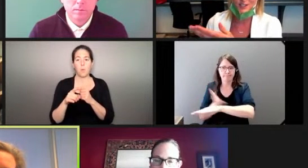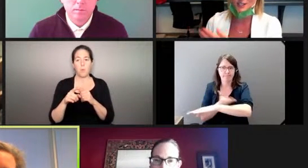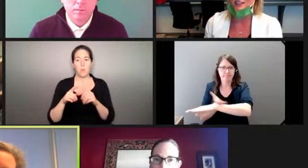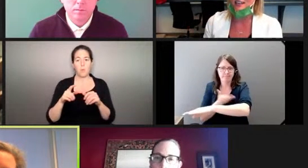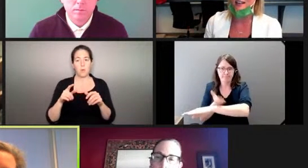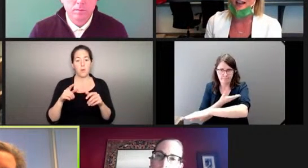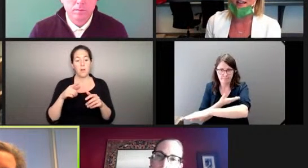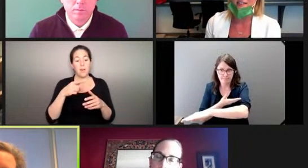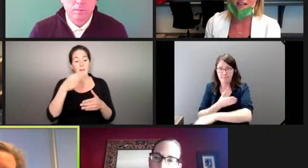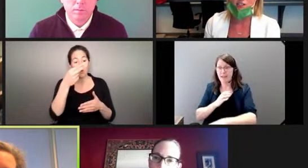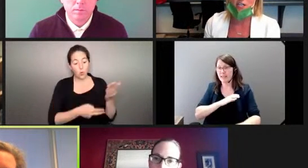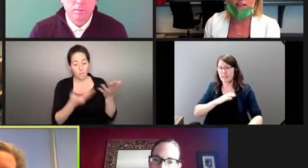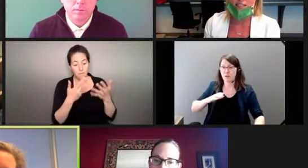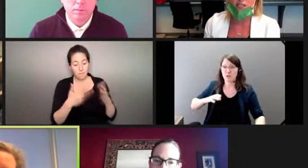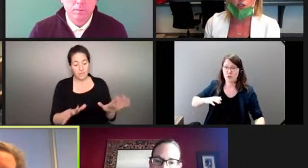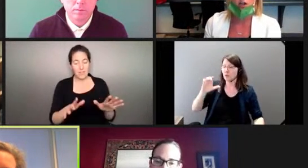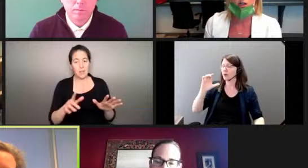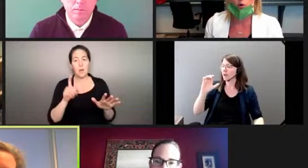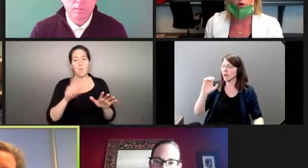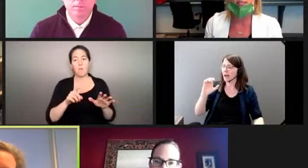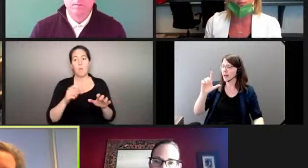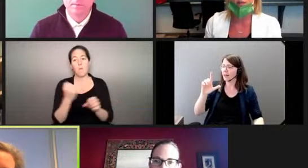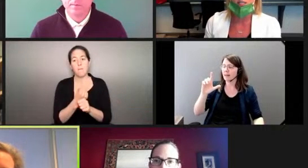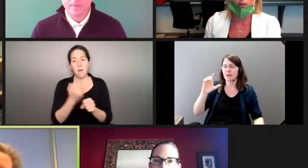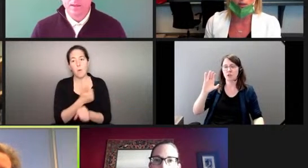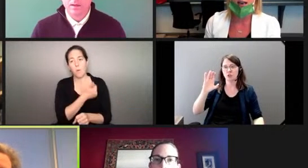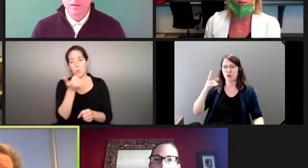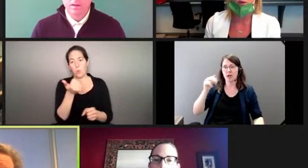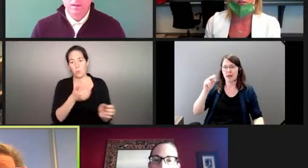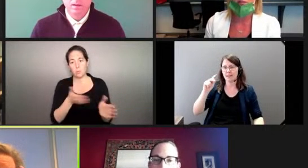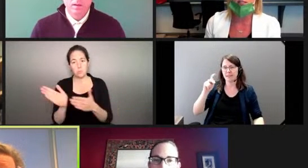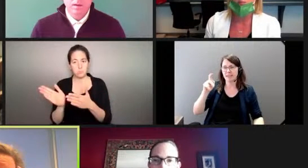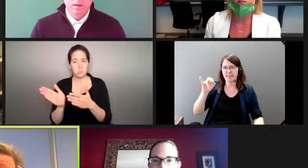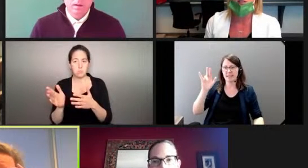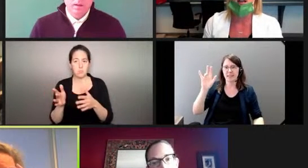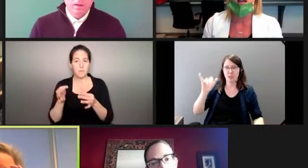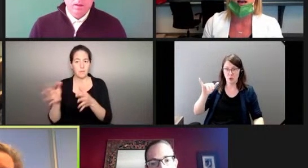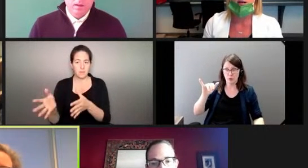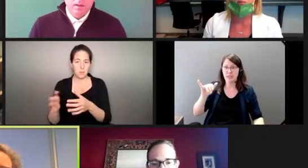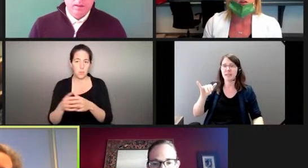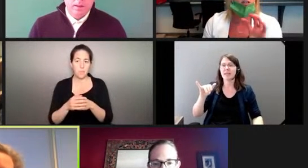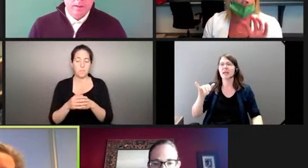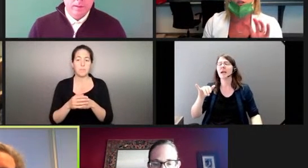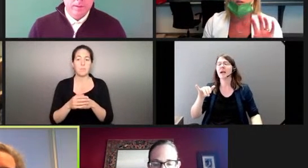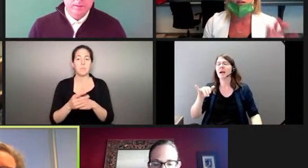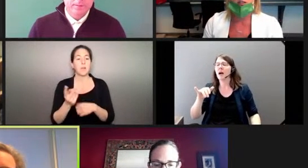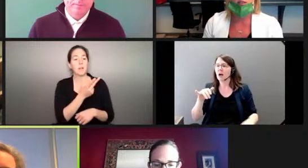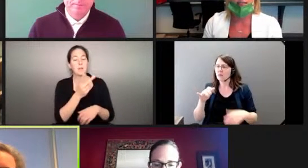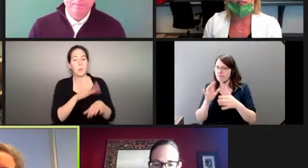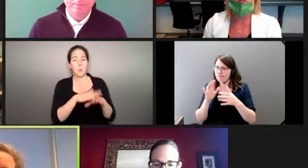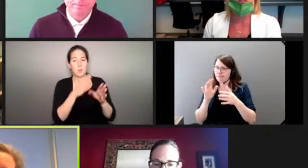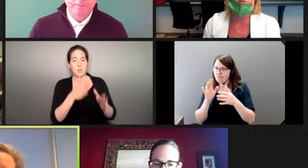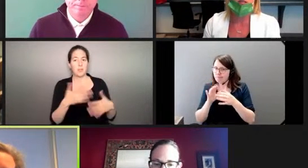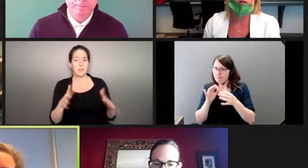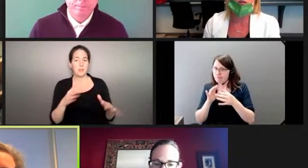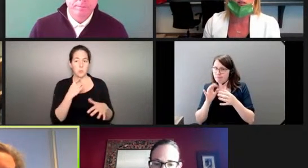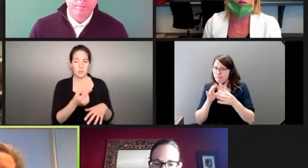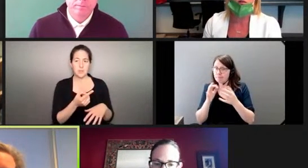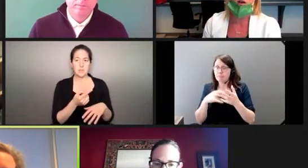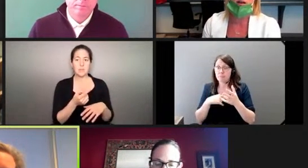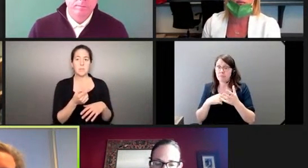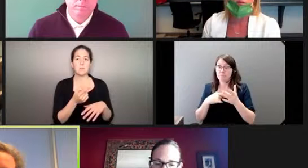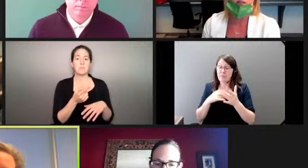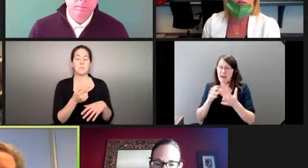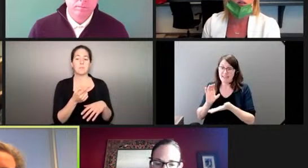Councillor El-Shantiri and Shelley had touched on, of course, some of these big capital investments, not just unique to landfills, but